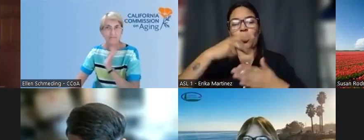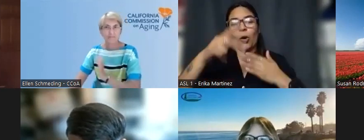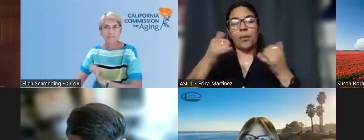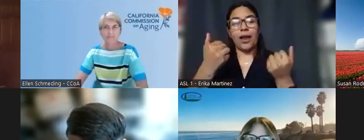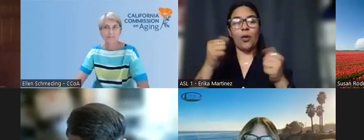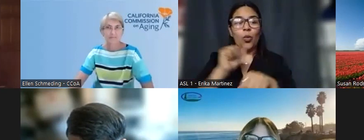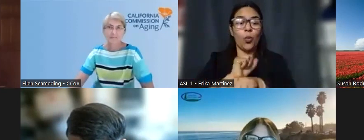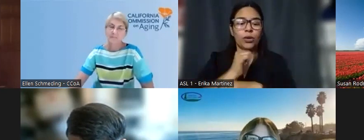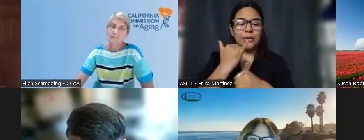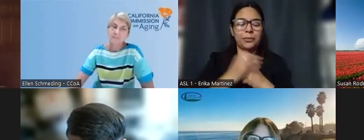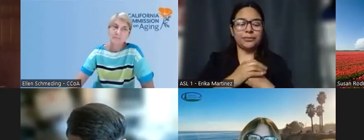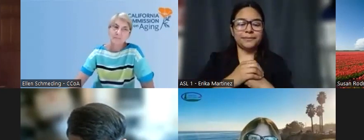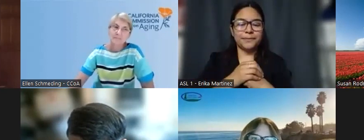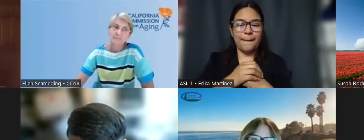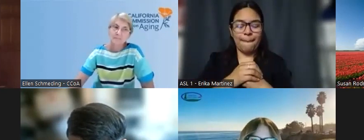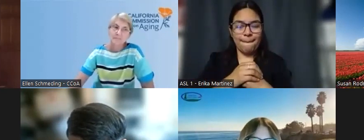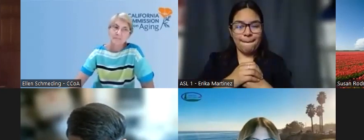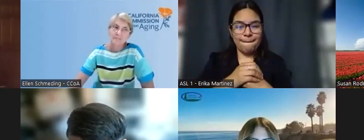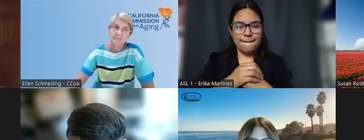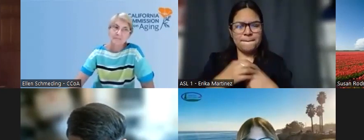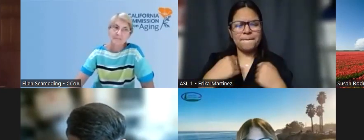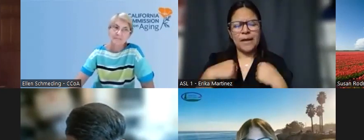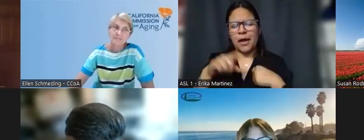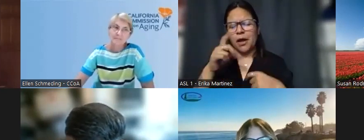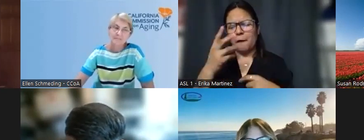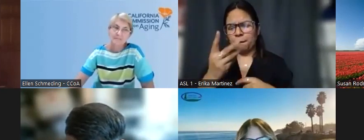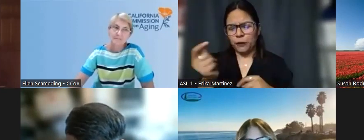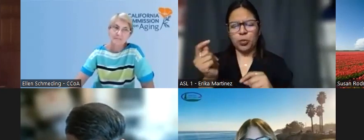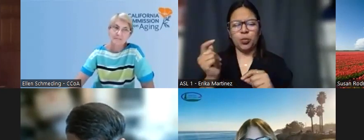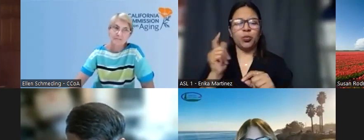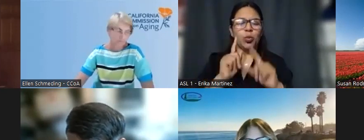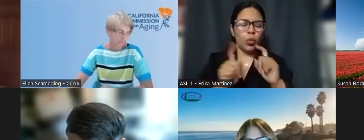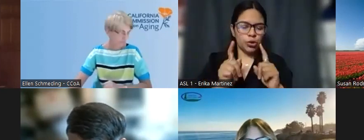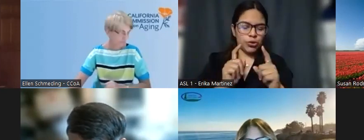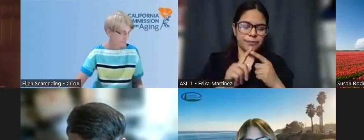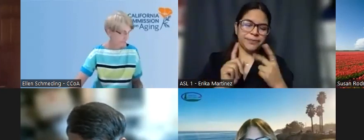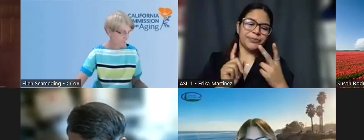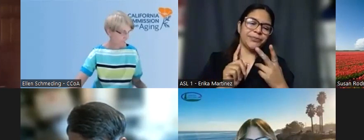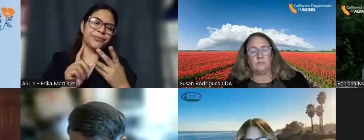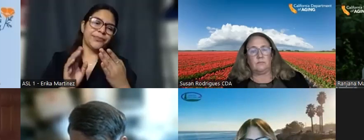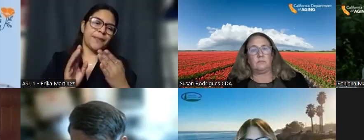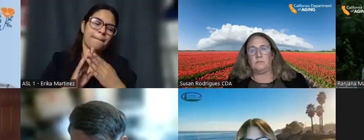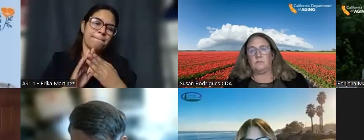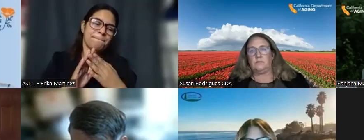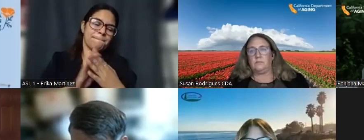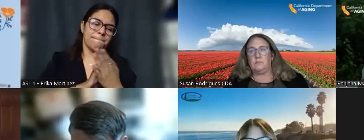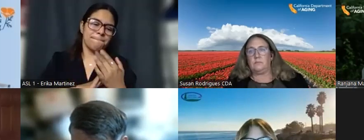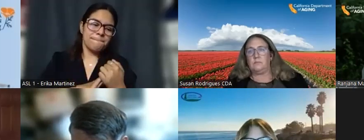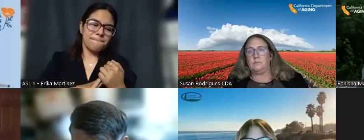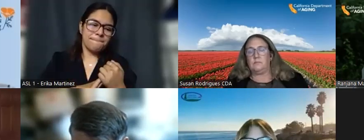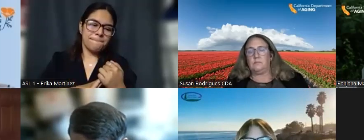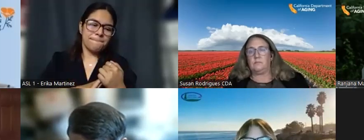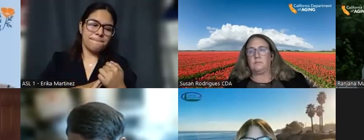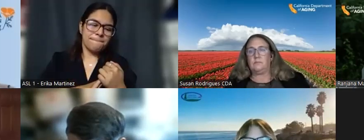innovative. I had a couple of questions. I guess one of them was,